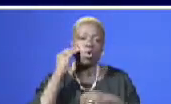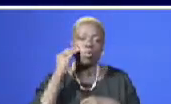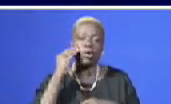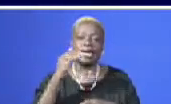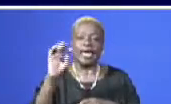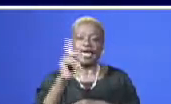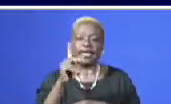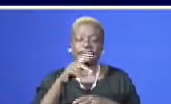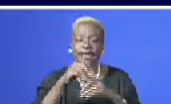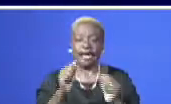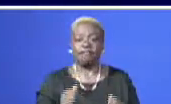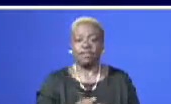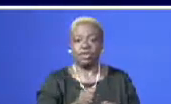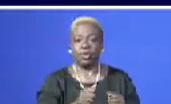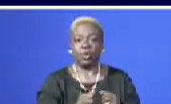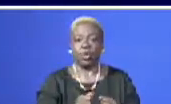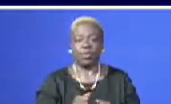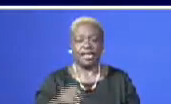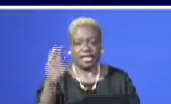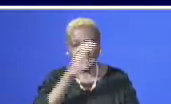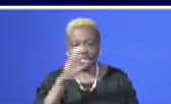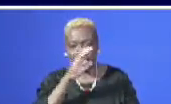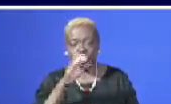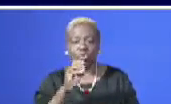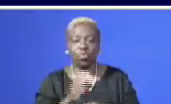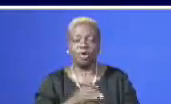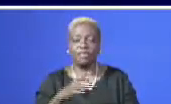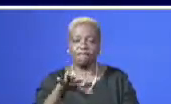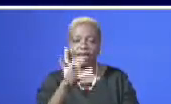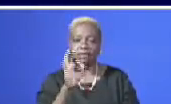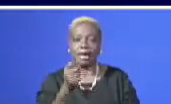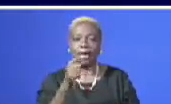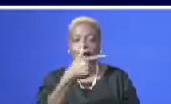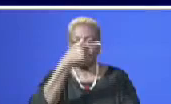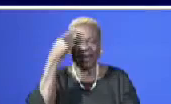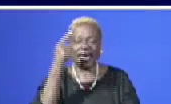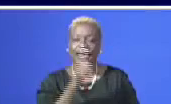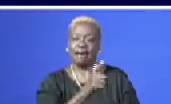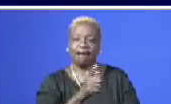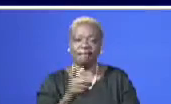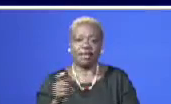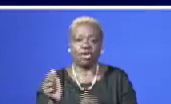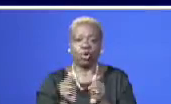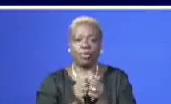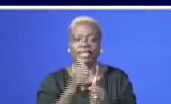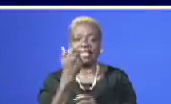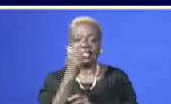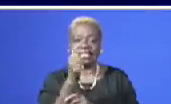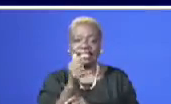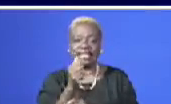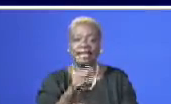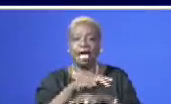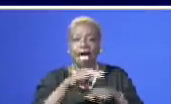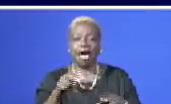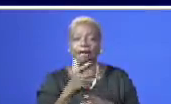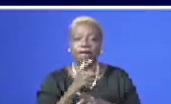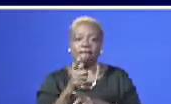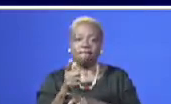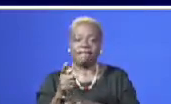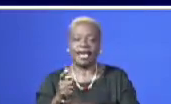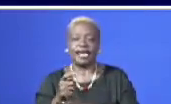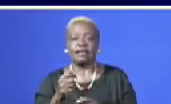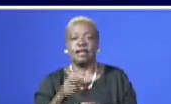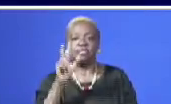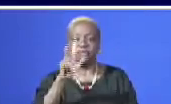warrant in the presence of the occupants. As a result, they recovered a black 9mm pistol with 10 unfired rounds of ammunition.